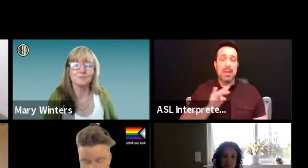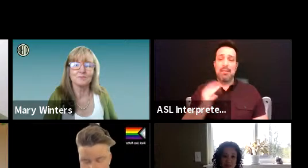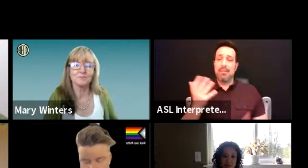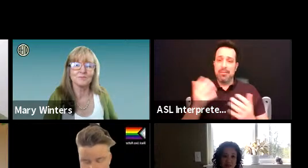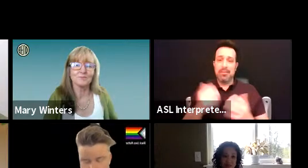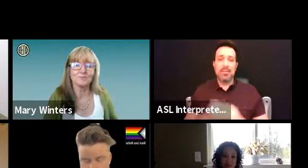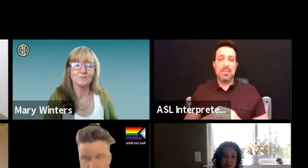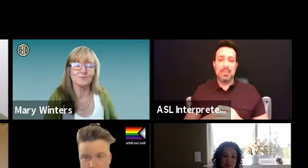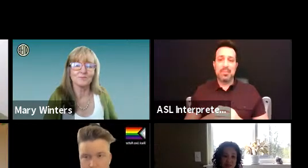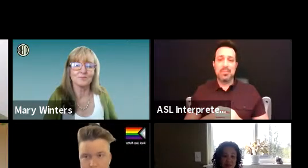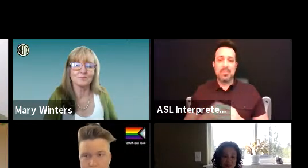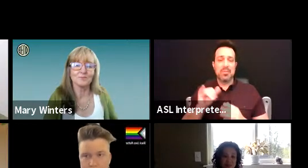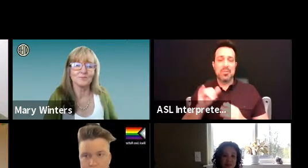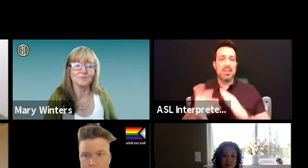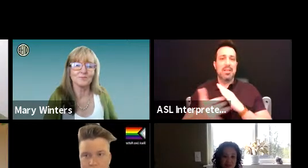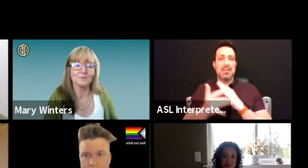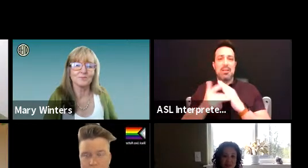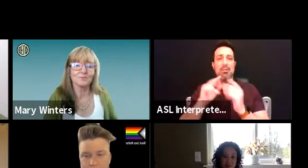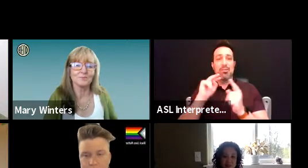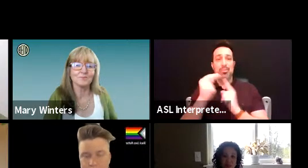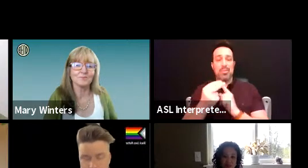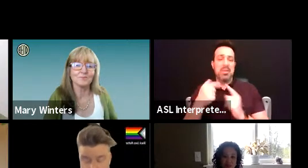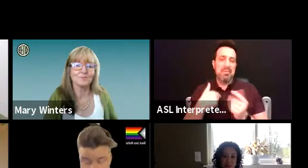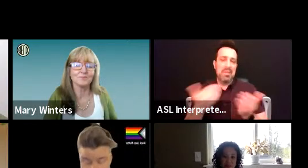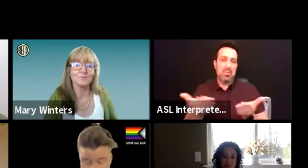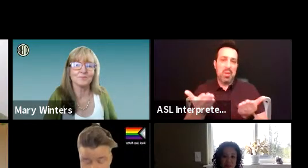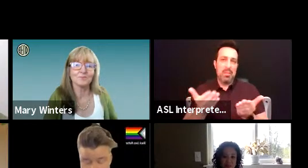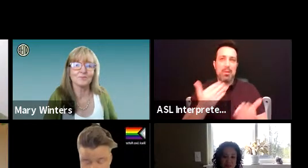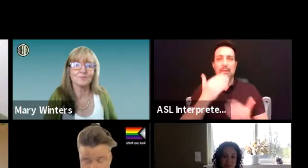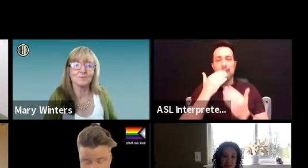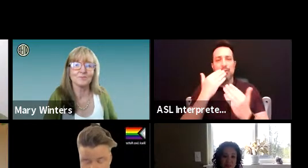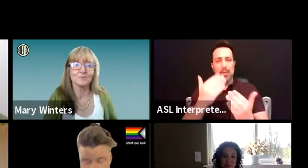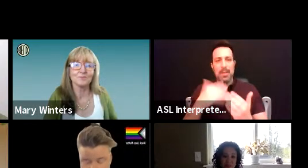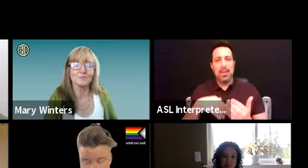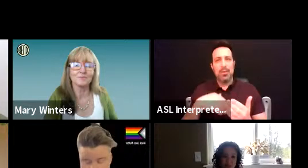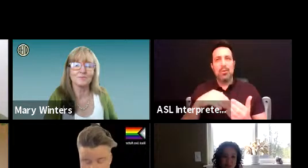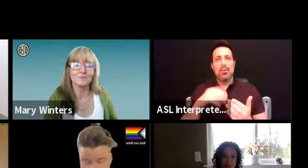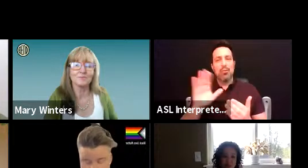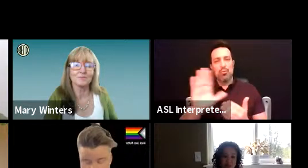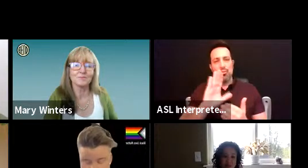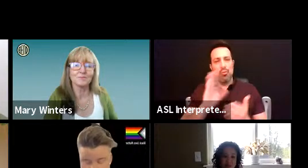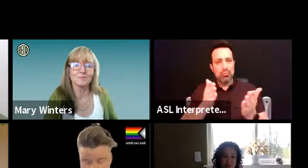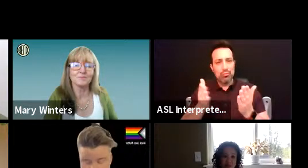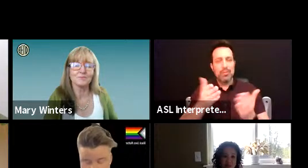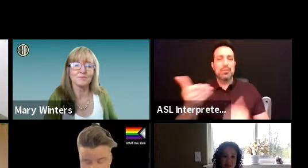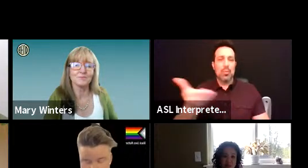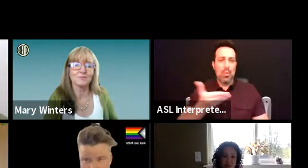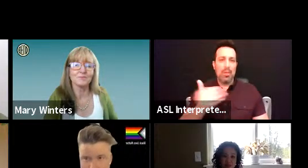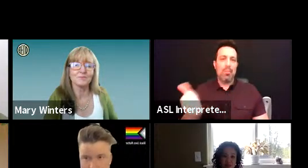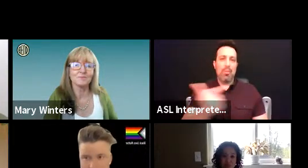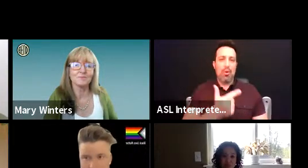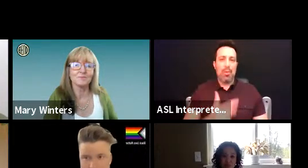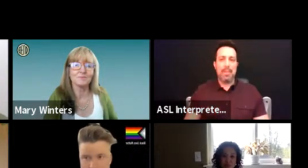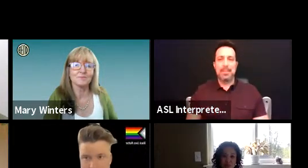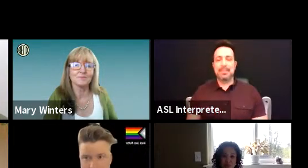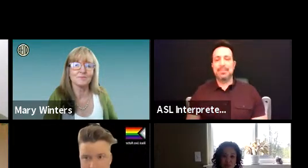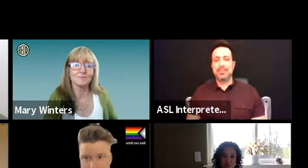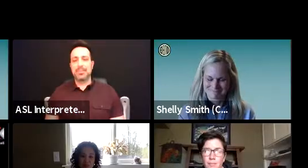need, technology perspective, that's what I'm here for. So thank you for your service, and welcome all.